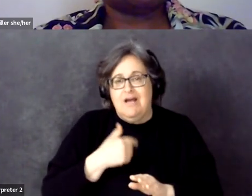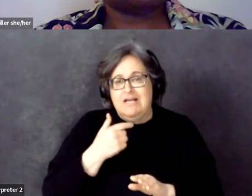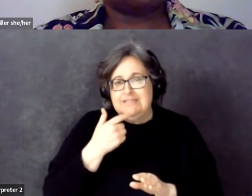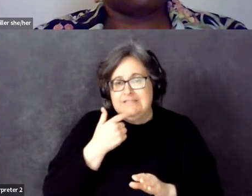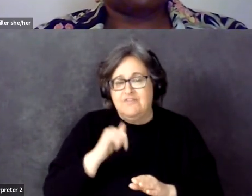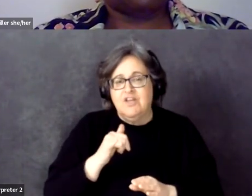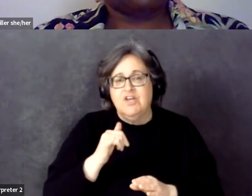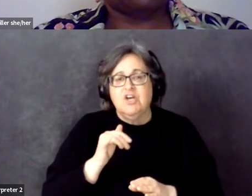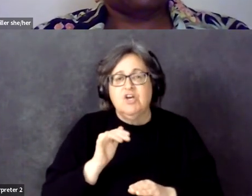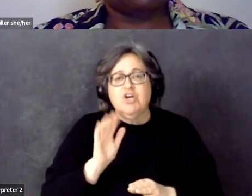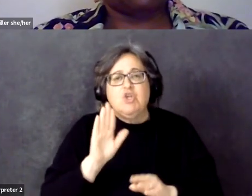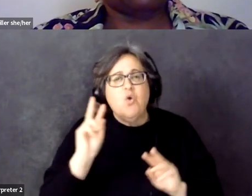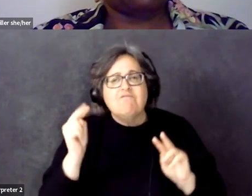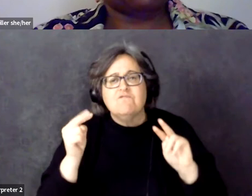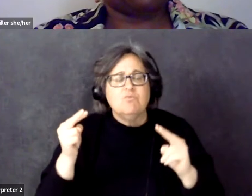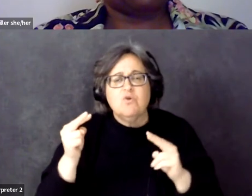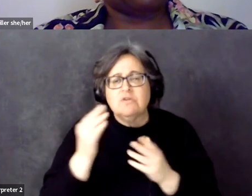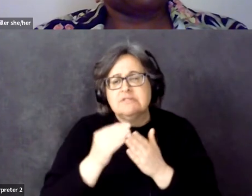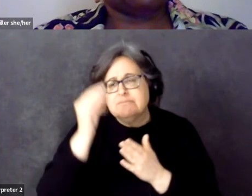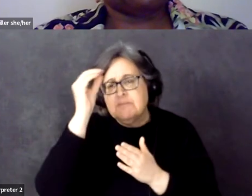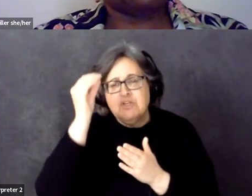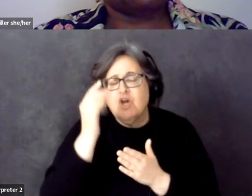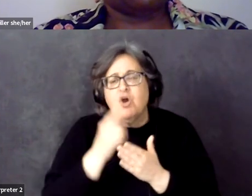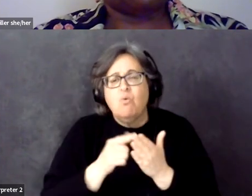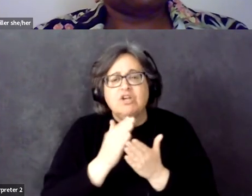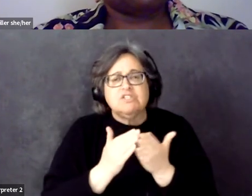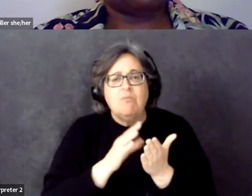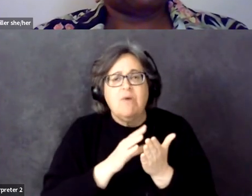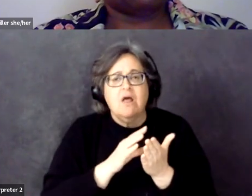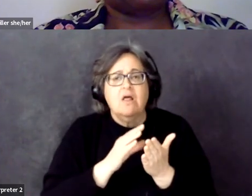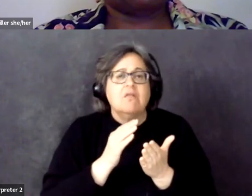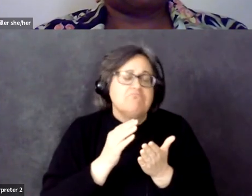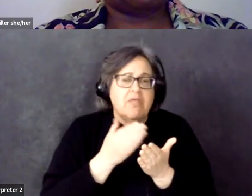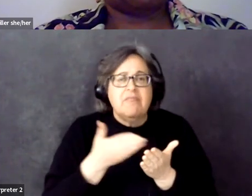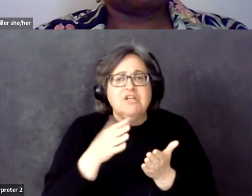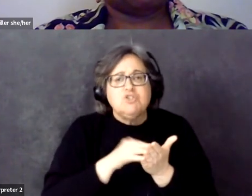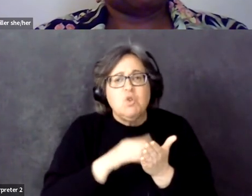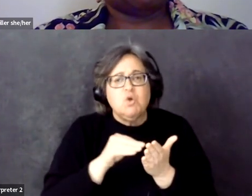all's opinions, what are some lessons that you think were learned in this process in the last 7 years?